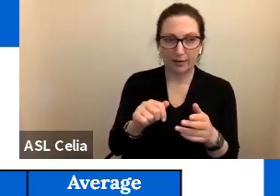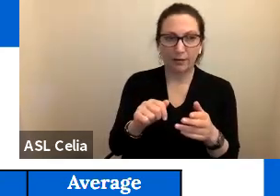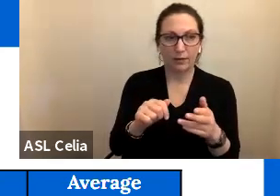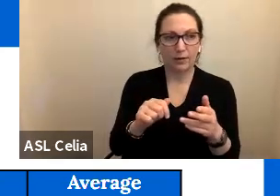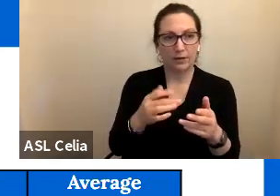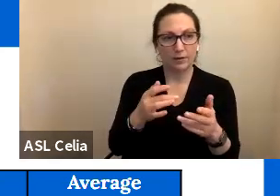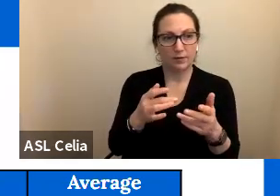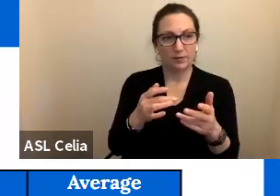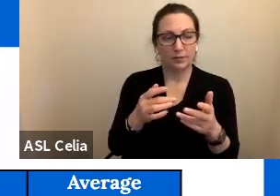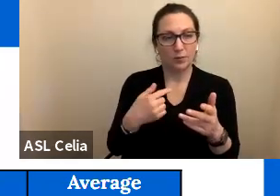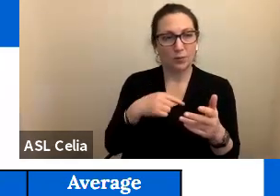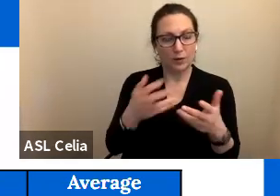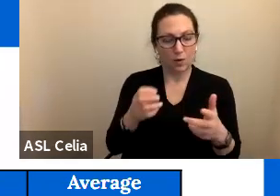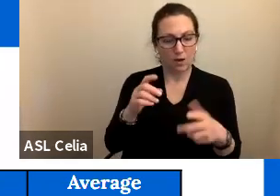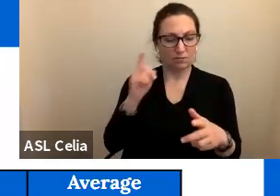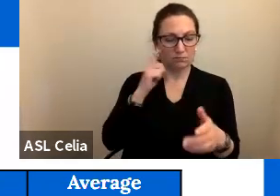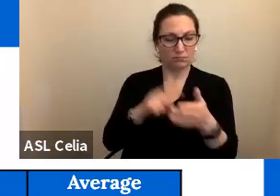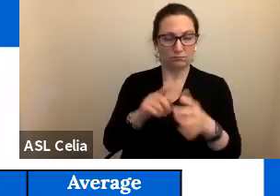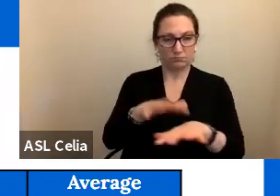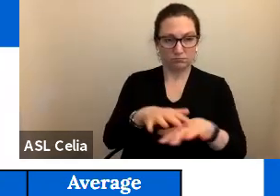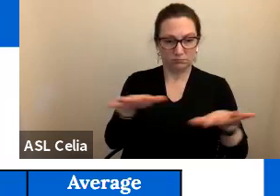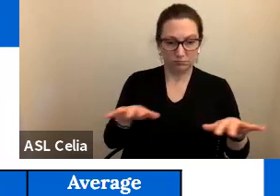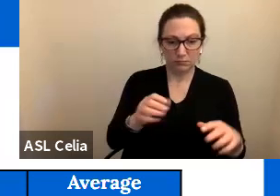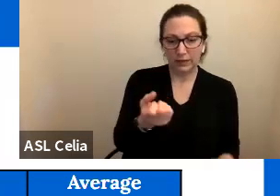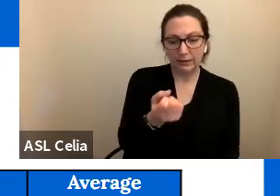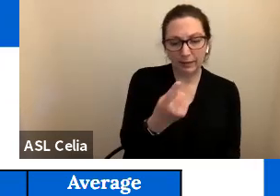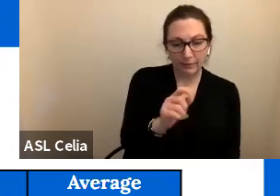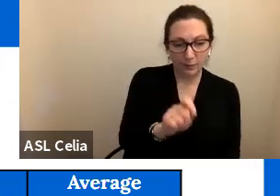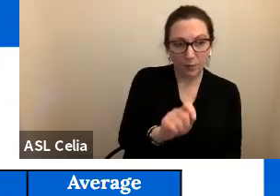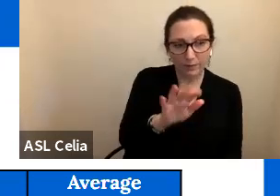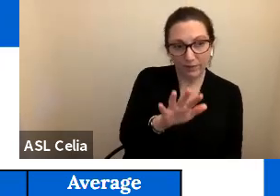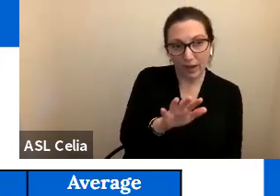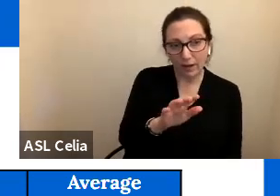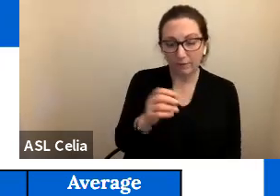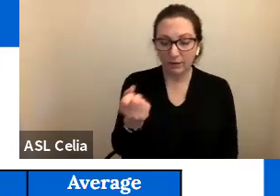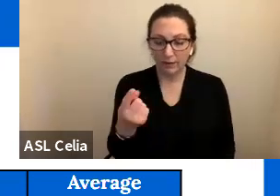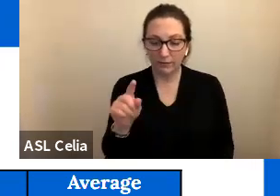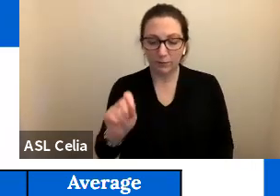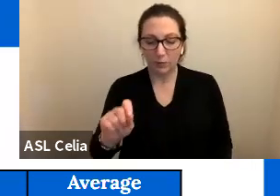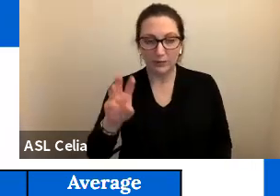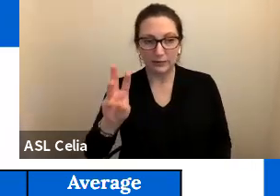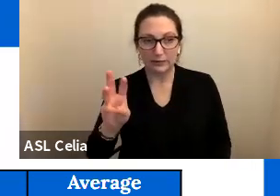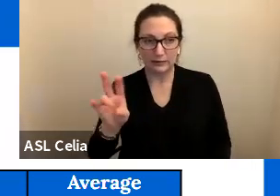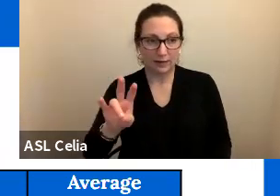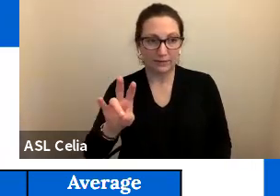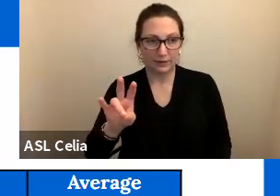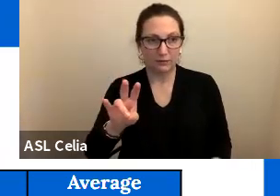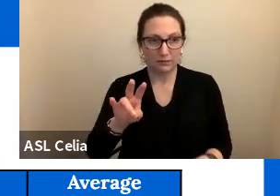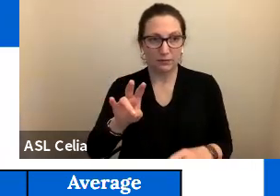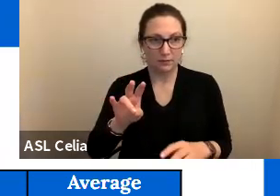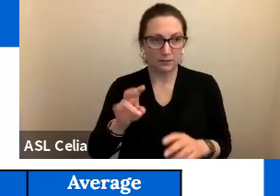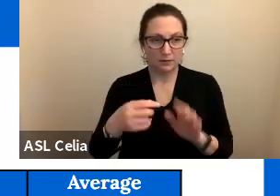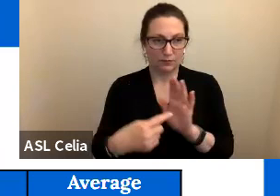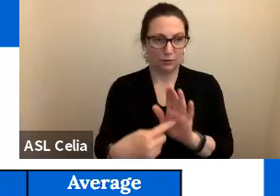So to differentiate between an 11.5 and an 11.67, for